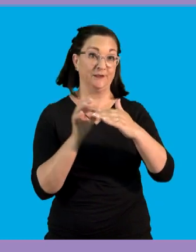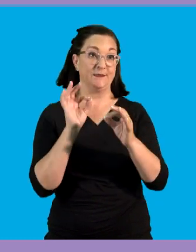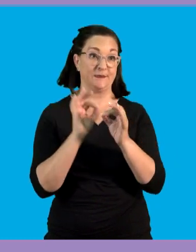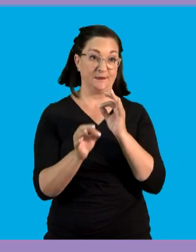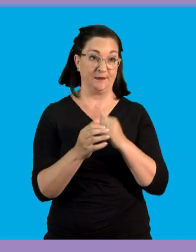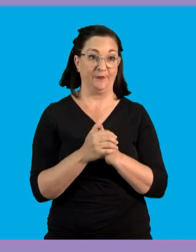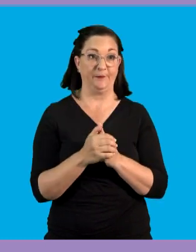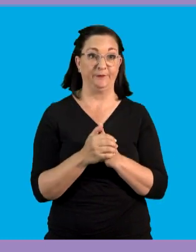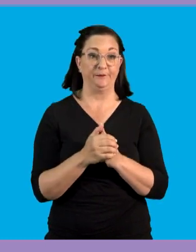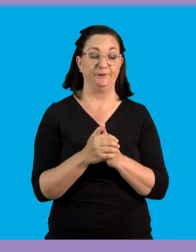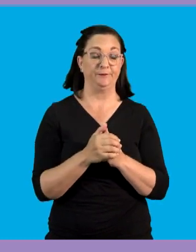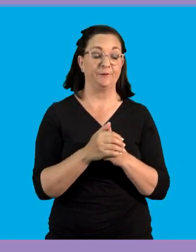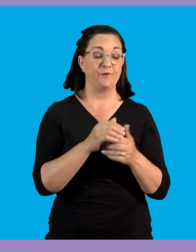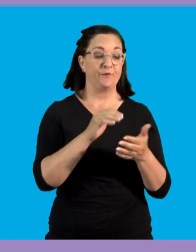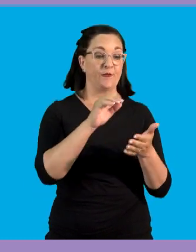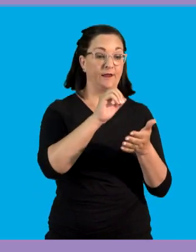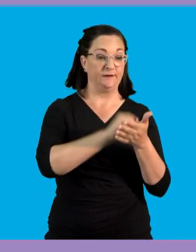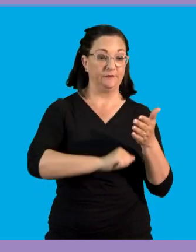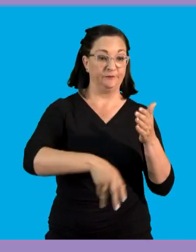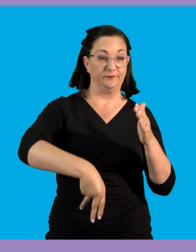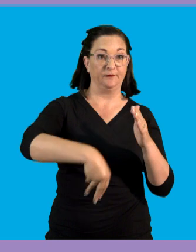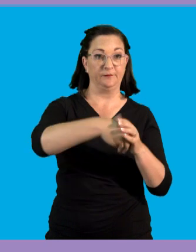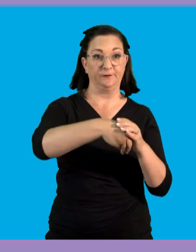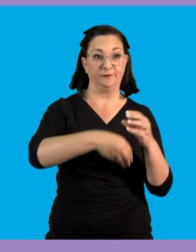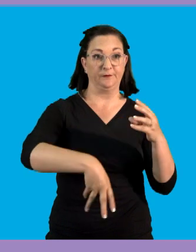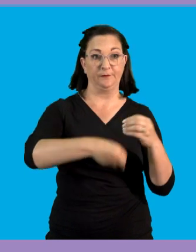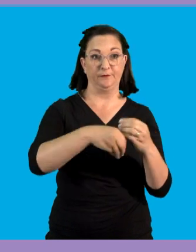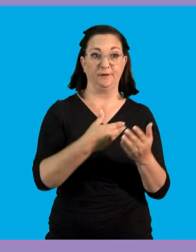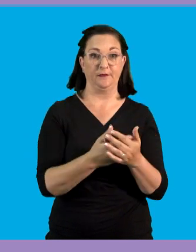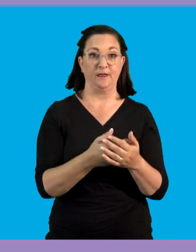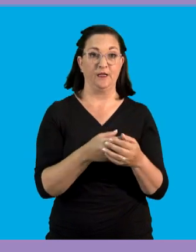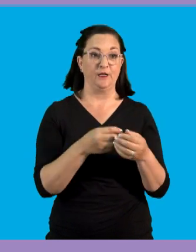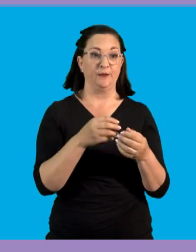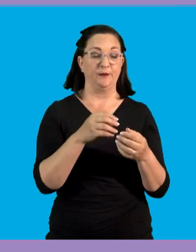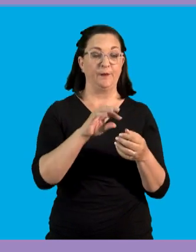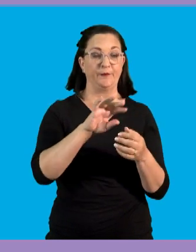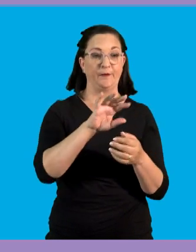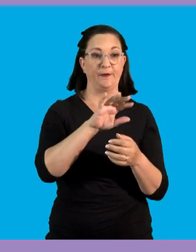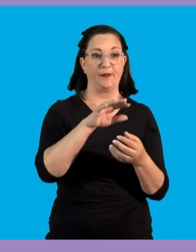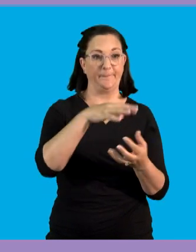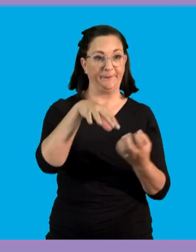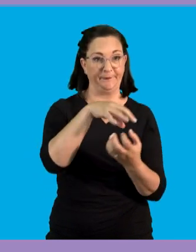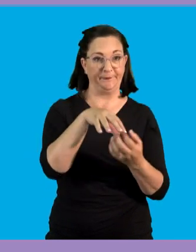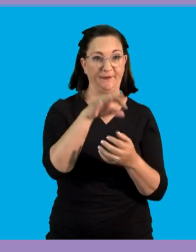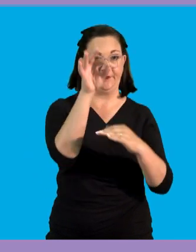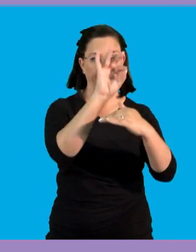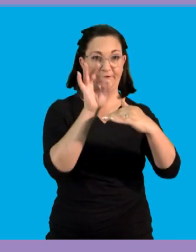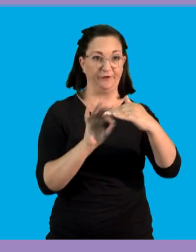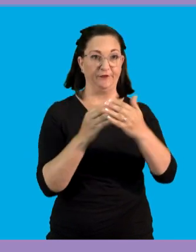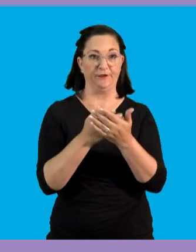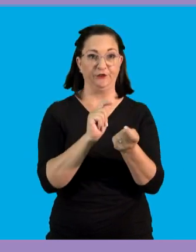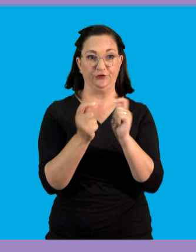fractions, add and subtract common fractions, change mixed fractions into improper